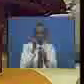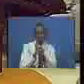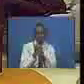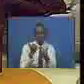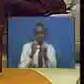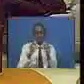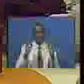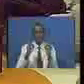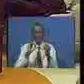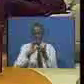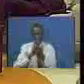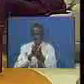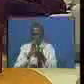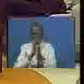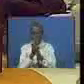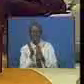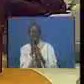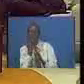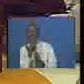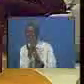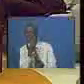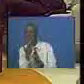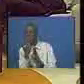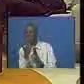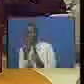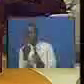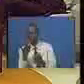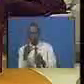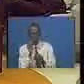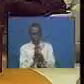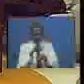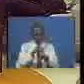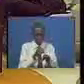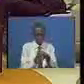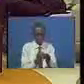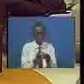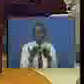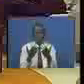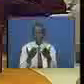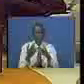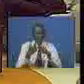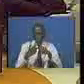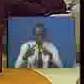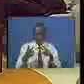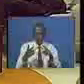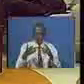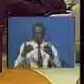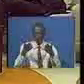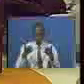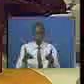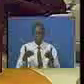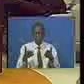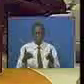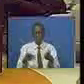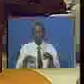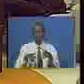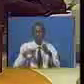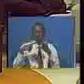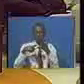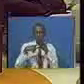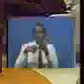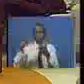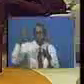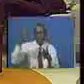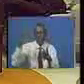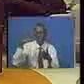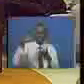it can become red it can become blister blister formation but when they prolong exposure to the Sun light can actually give skin